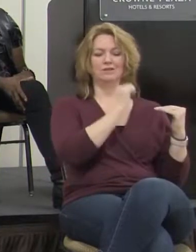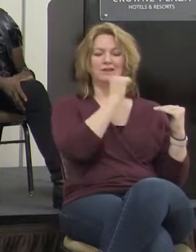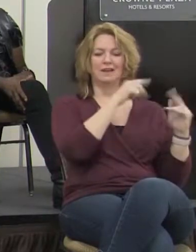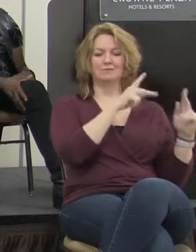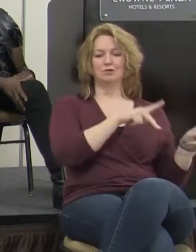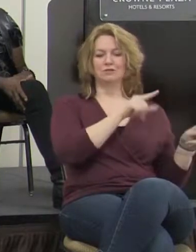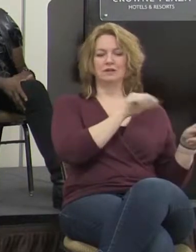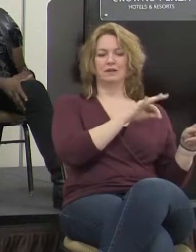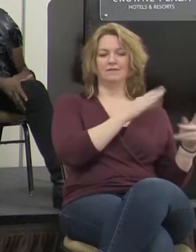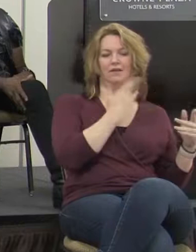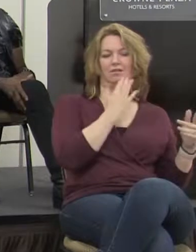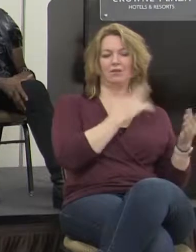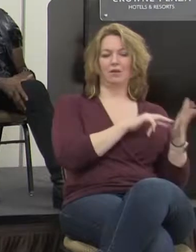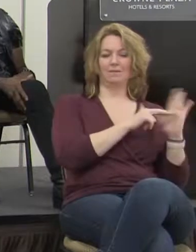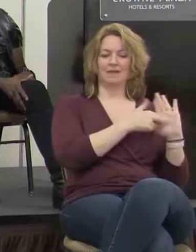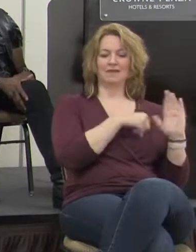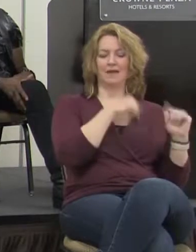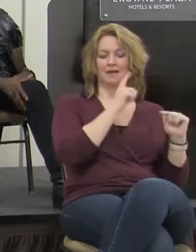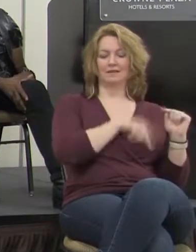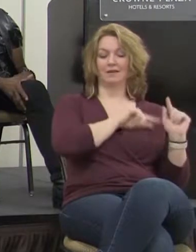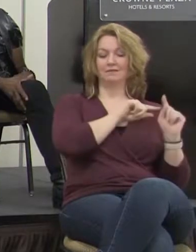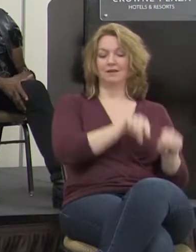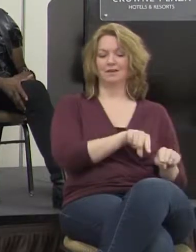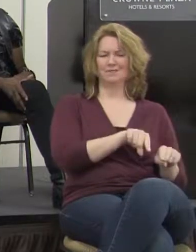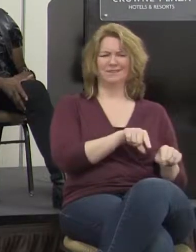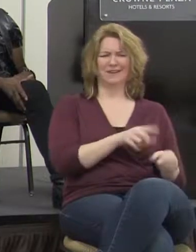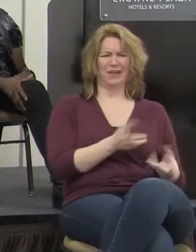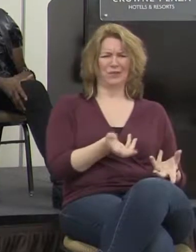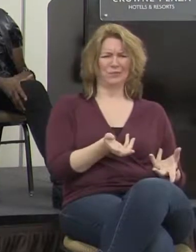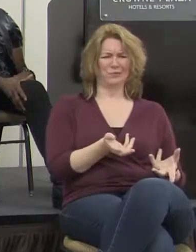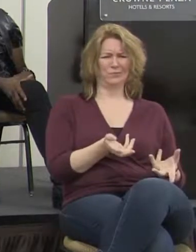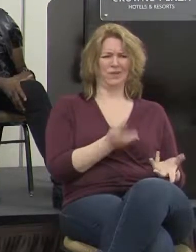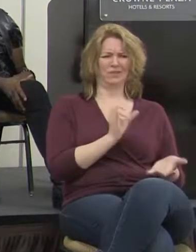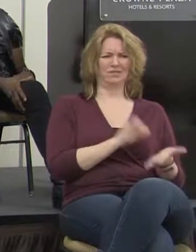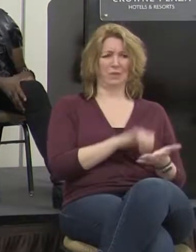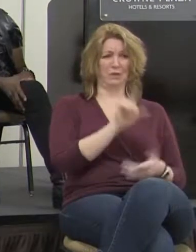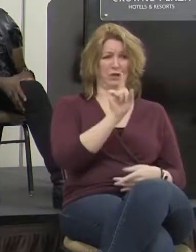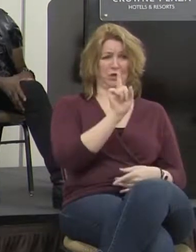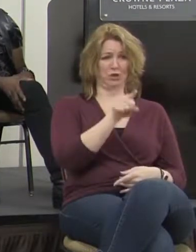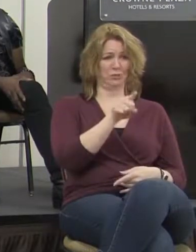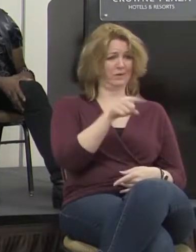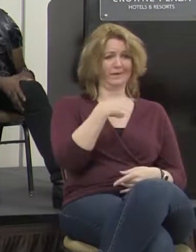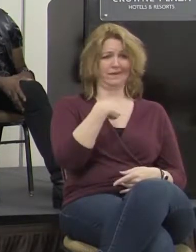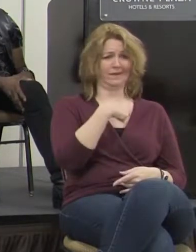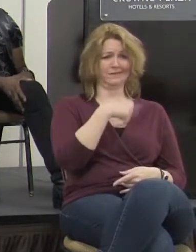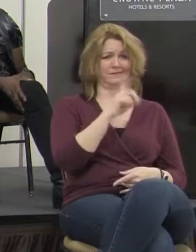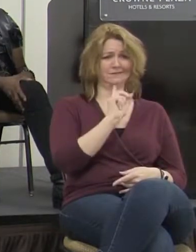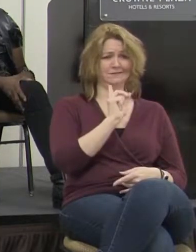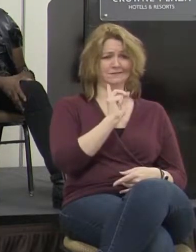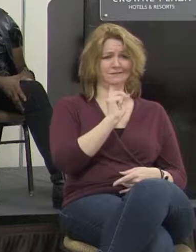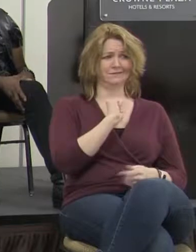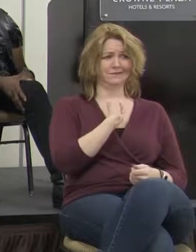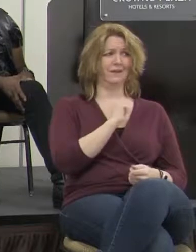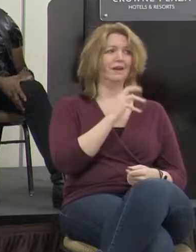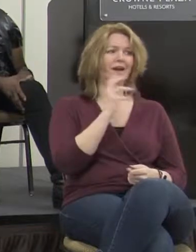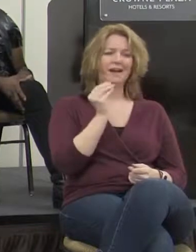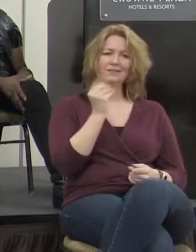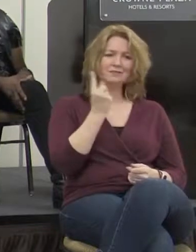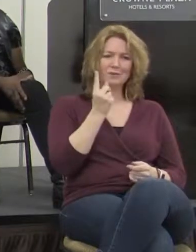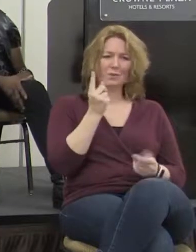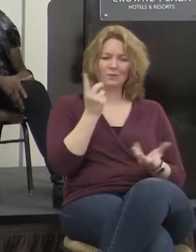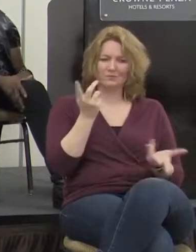person of color, that I can't come. Well, if you that was you. That's not us. And there's only so far we can